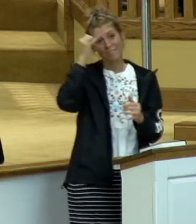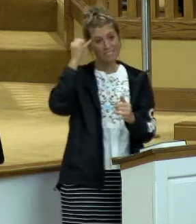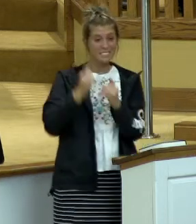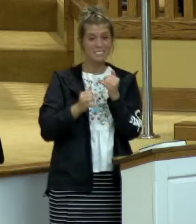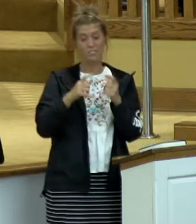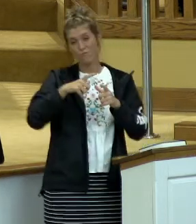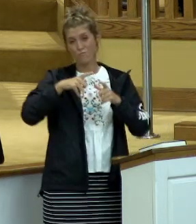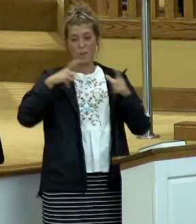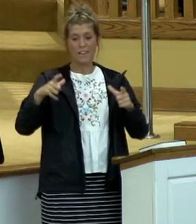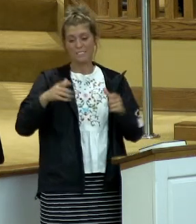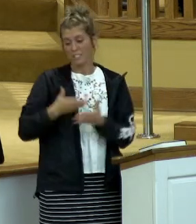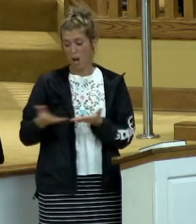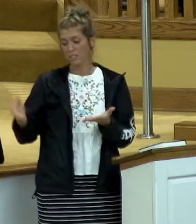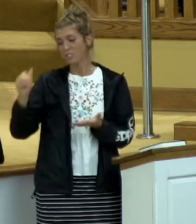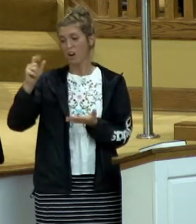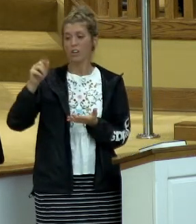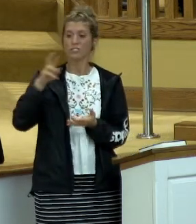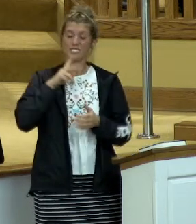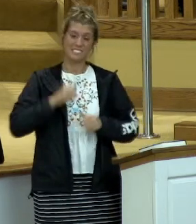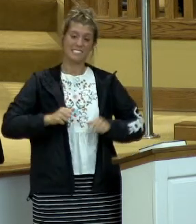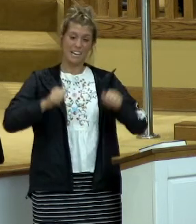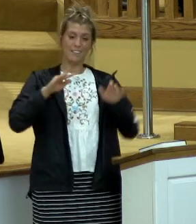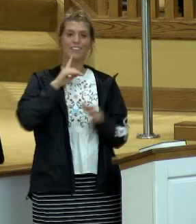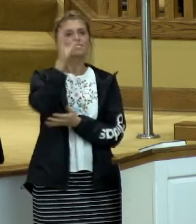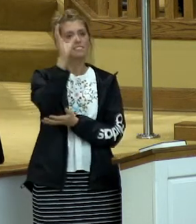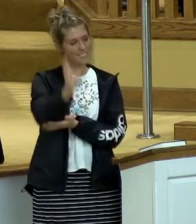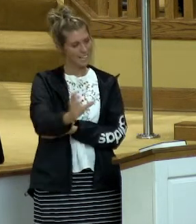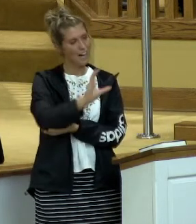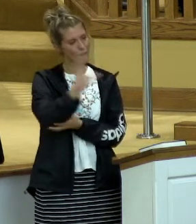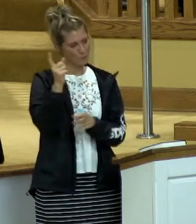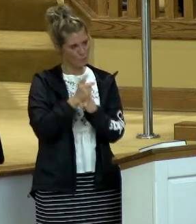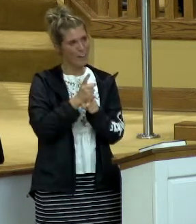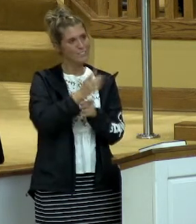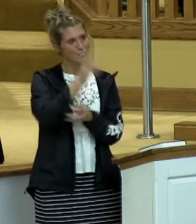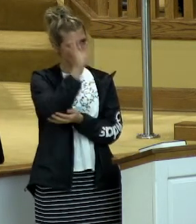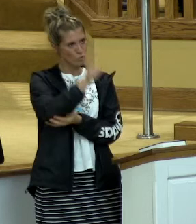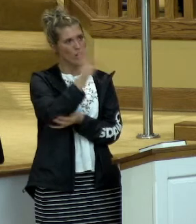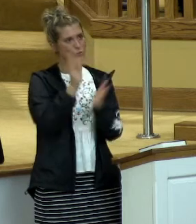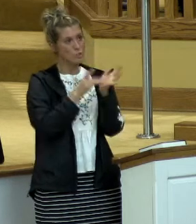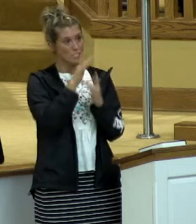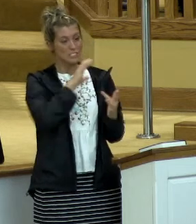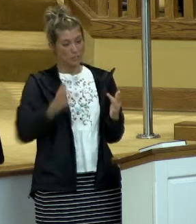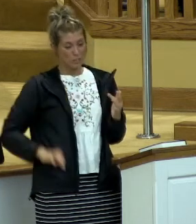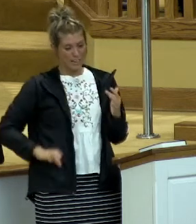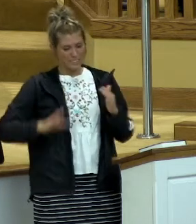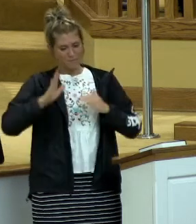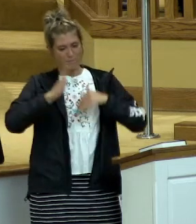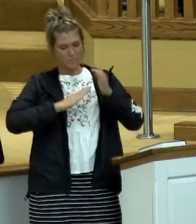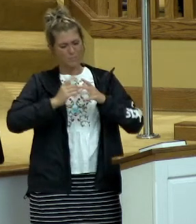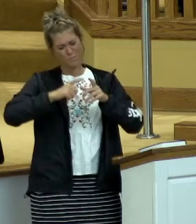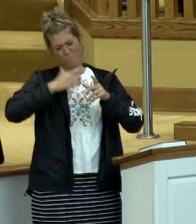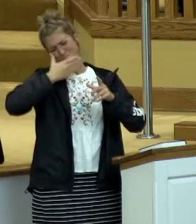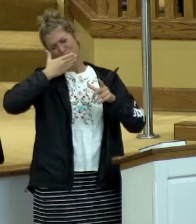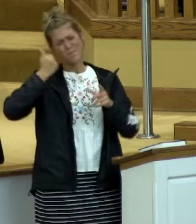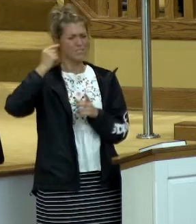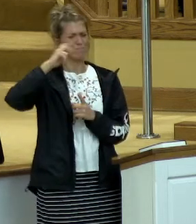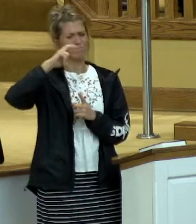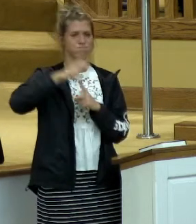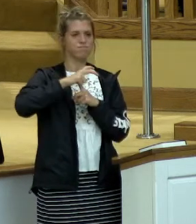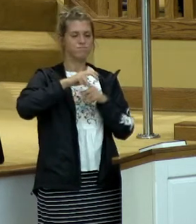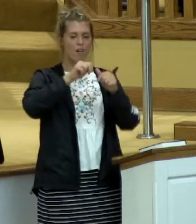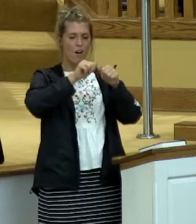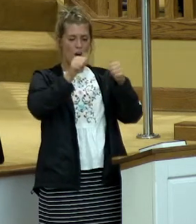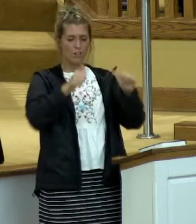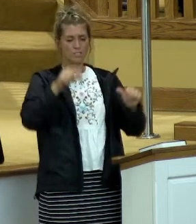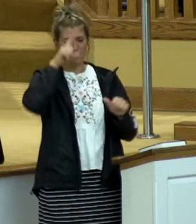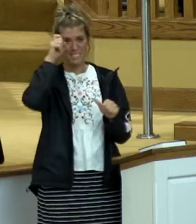greatest altar and the greatest sacrifice is Calvary, a cross, where Jesus Christ built the greatest altar of all, because he